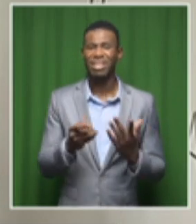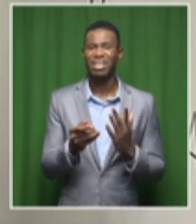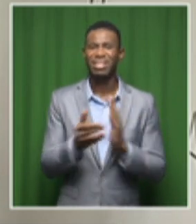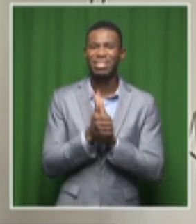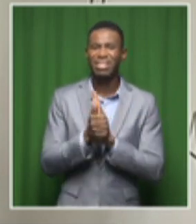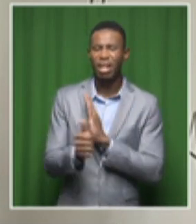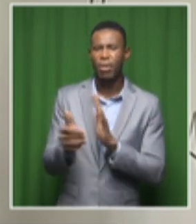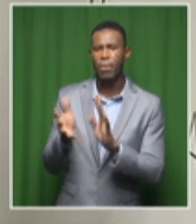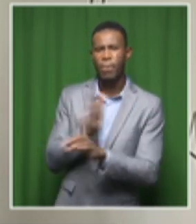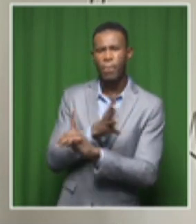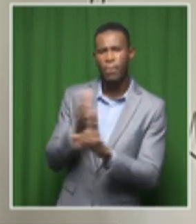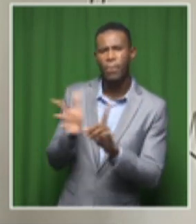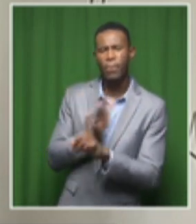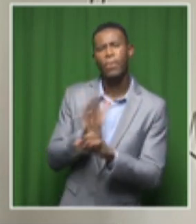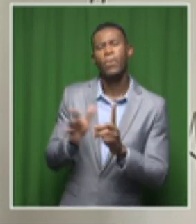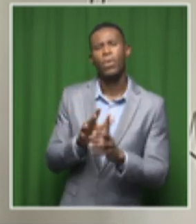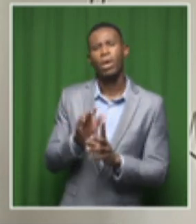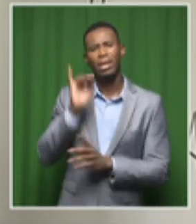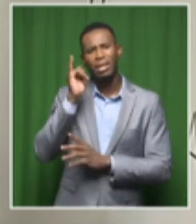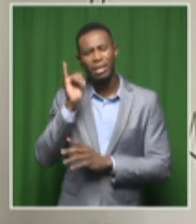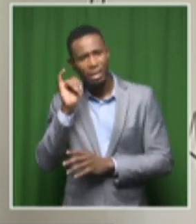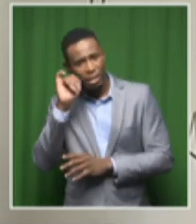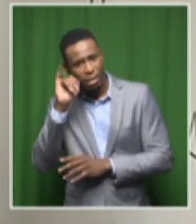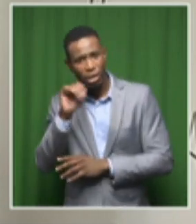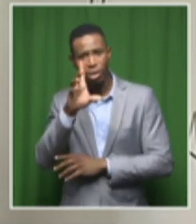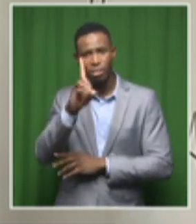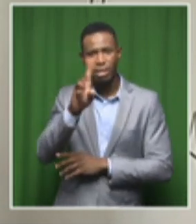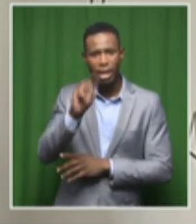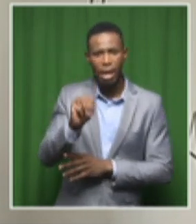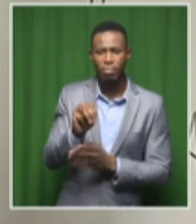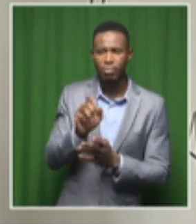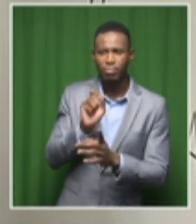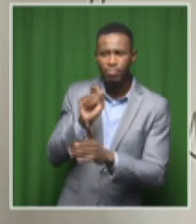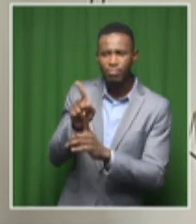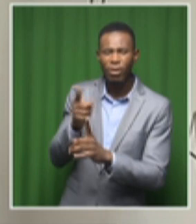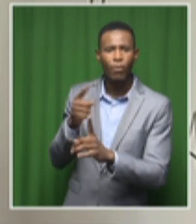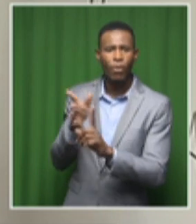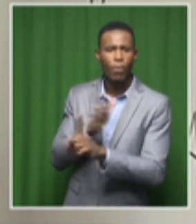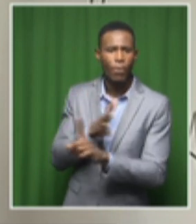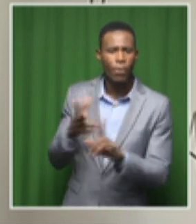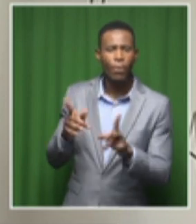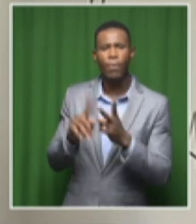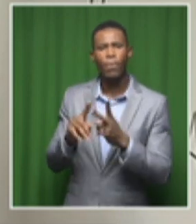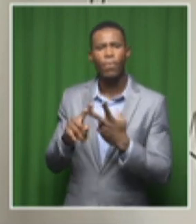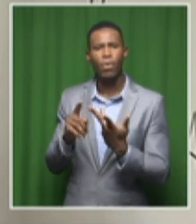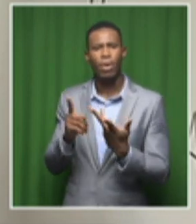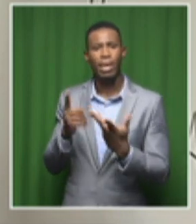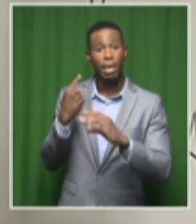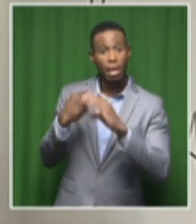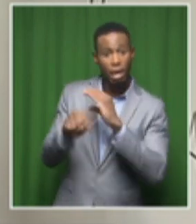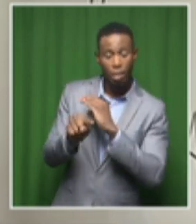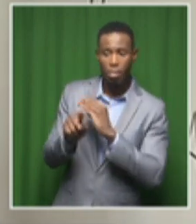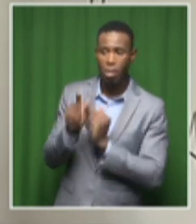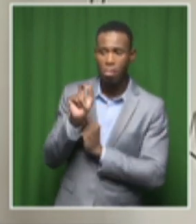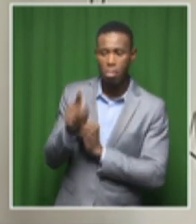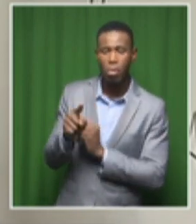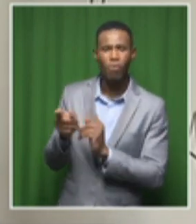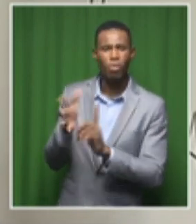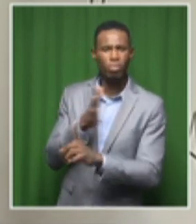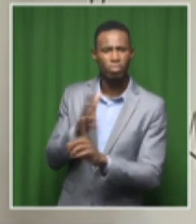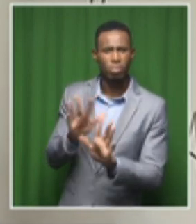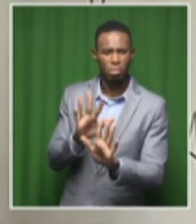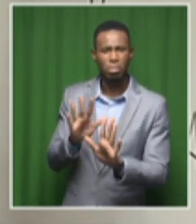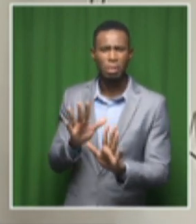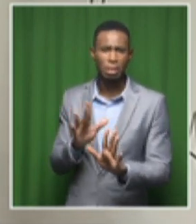scams, by Instagram DM scams, email scams. So for me, it is absolutely worth it. I'm just a little